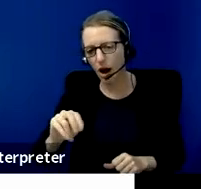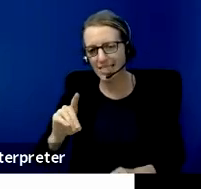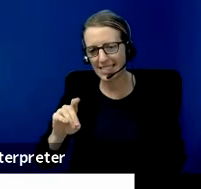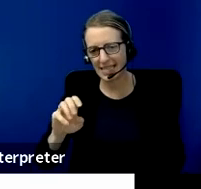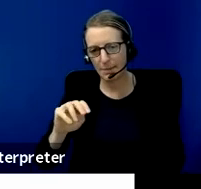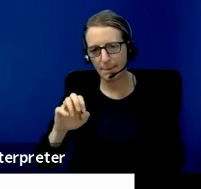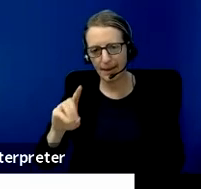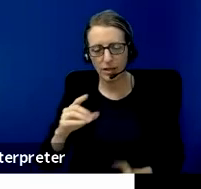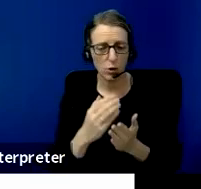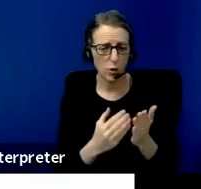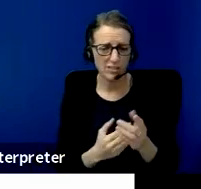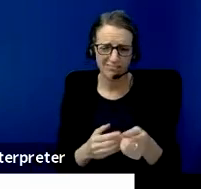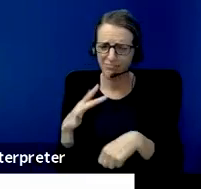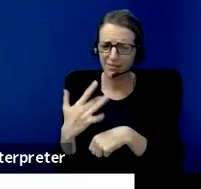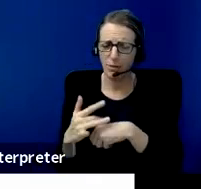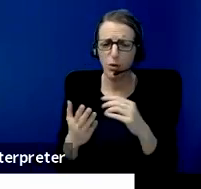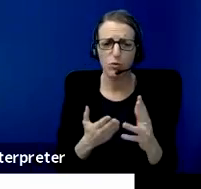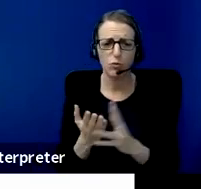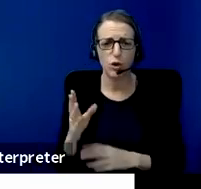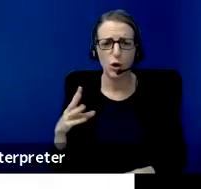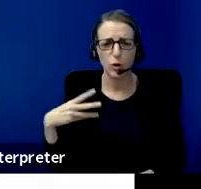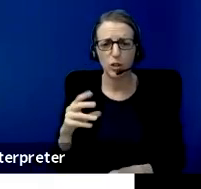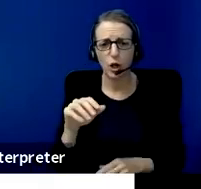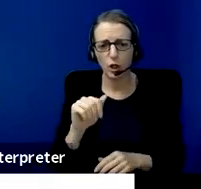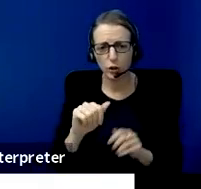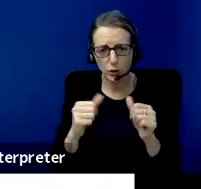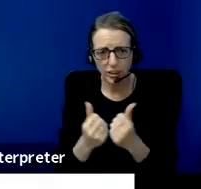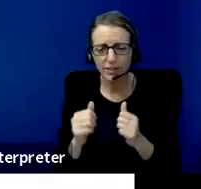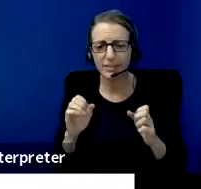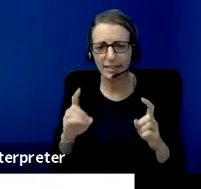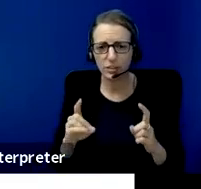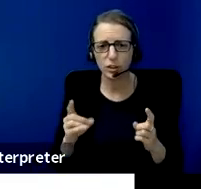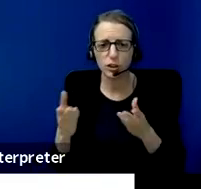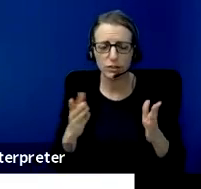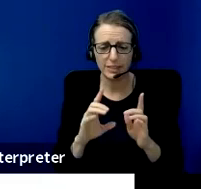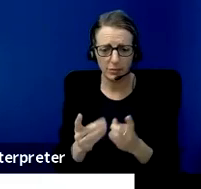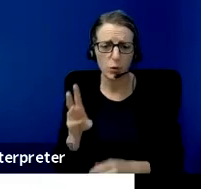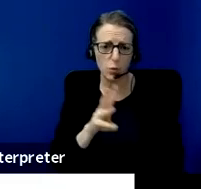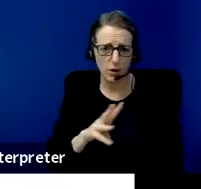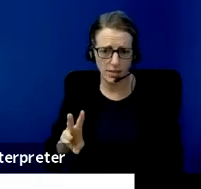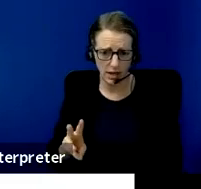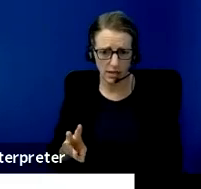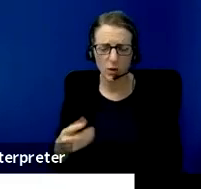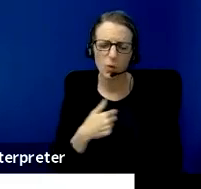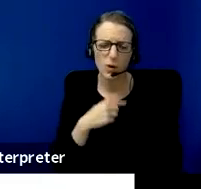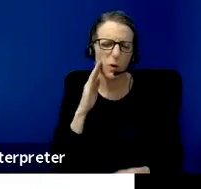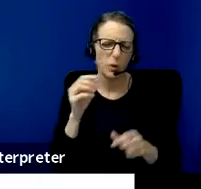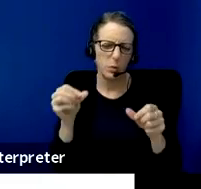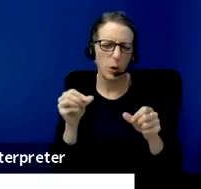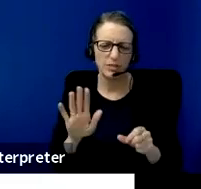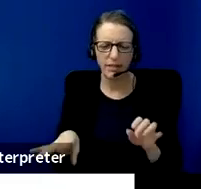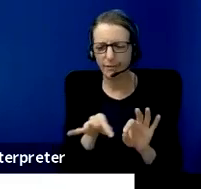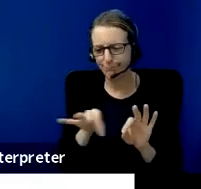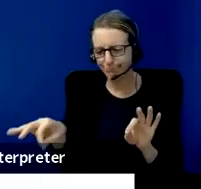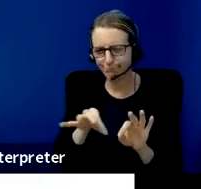on-demand courses are available through the Washington Association of Educational Service Districts website, which we will post in the chat.